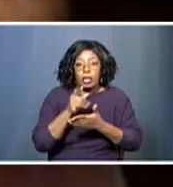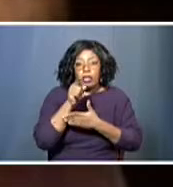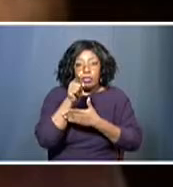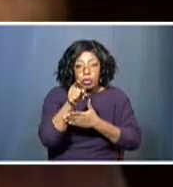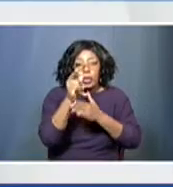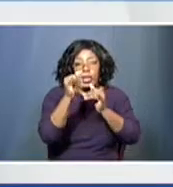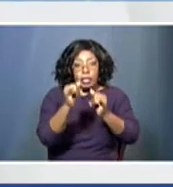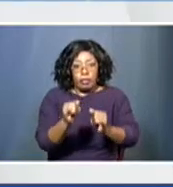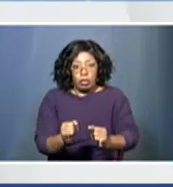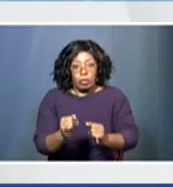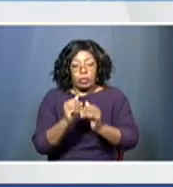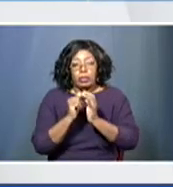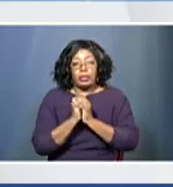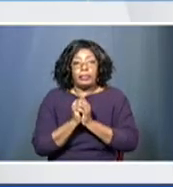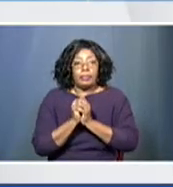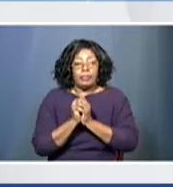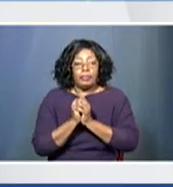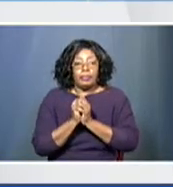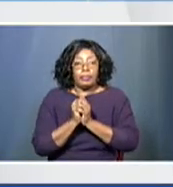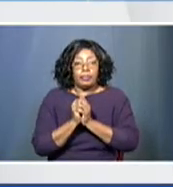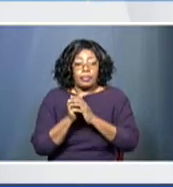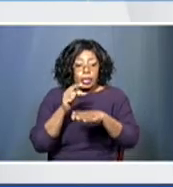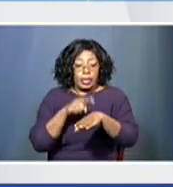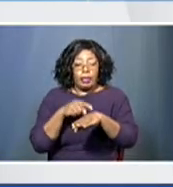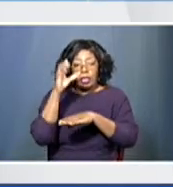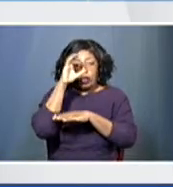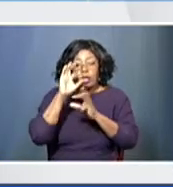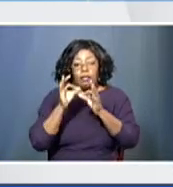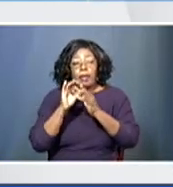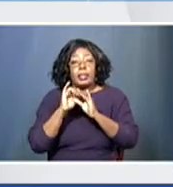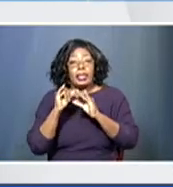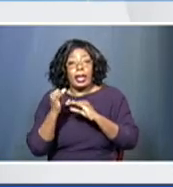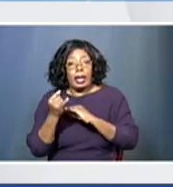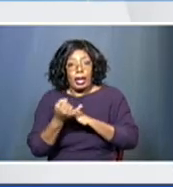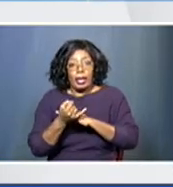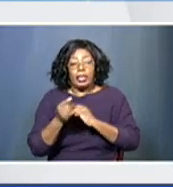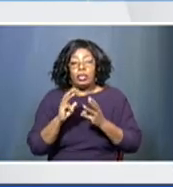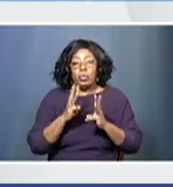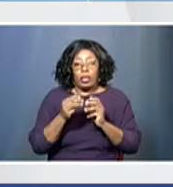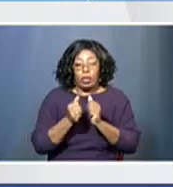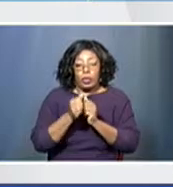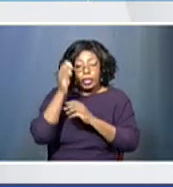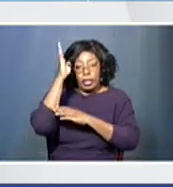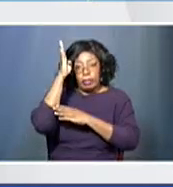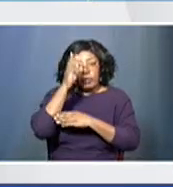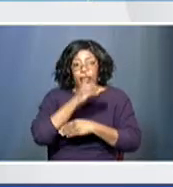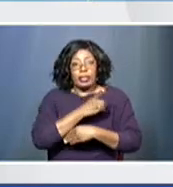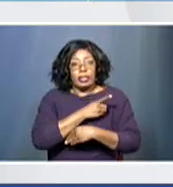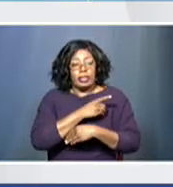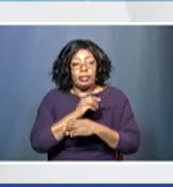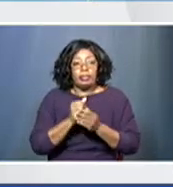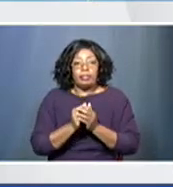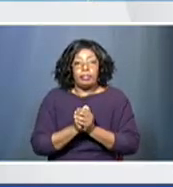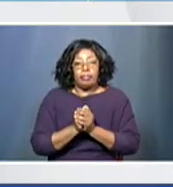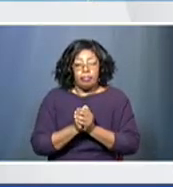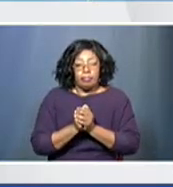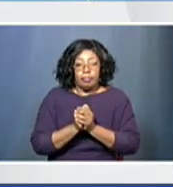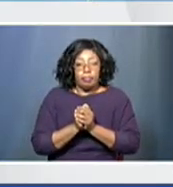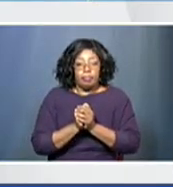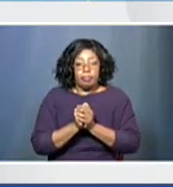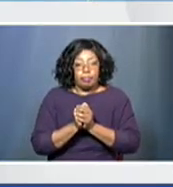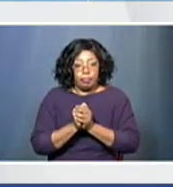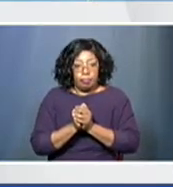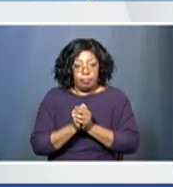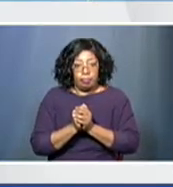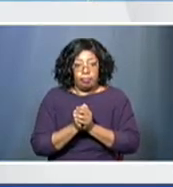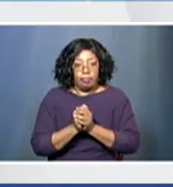individuals. Well, it's time now for a check on Family Island weather, and for that we turn to Chief Meteorologist Basil Dean. Good evening, Basil.